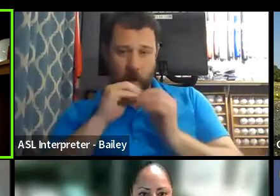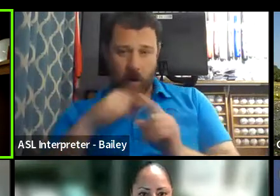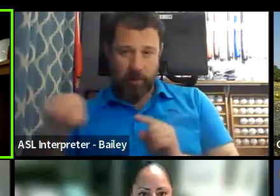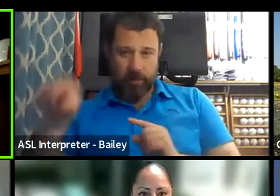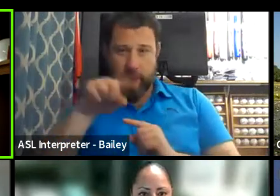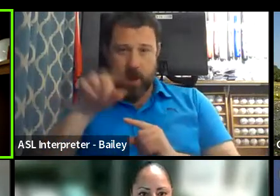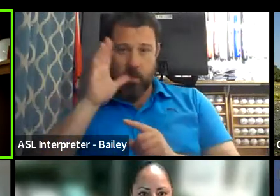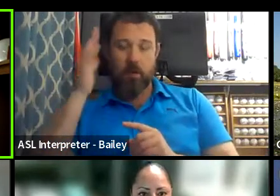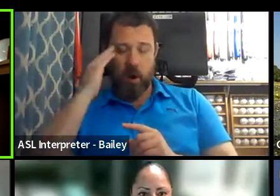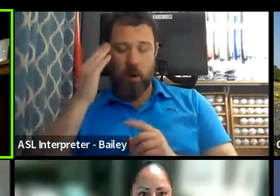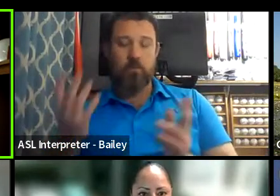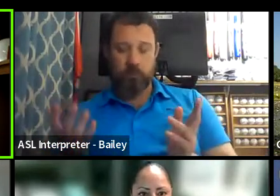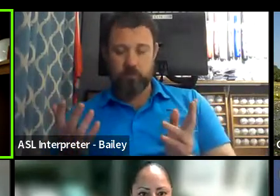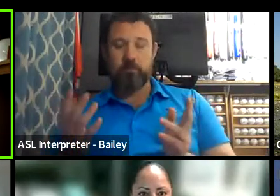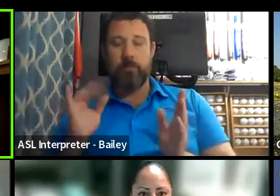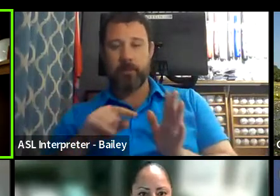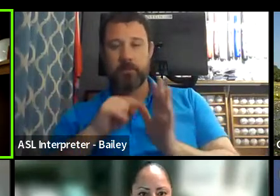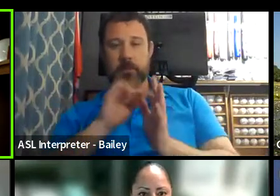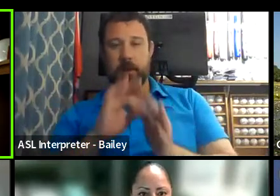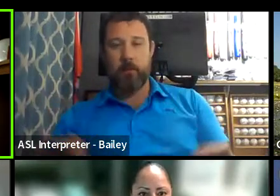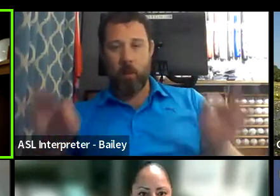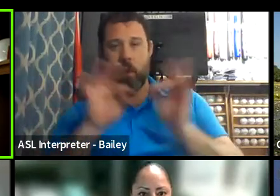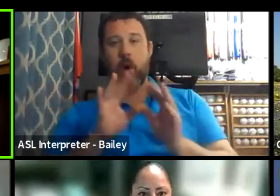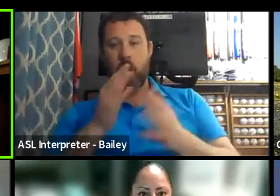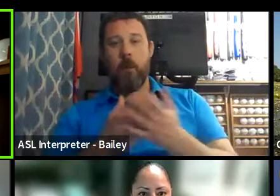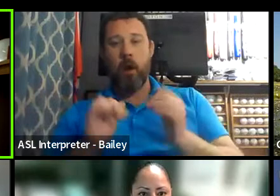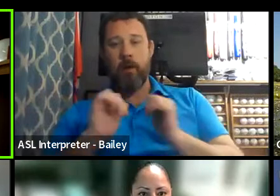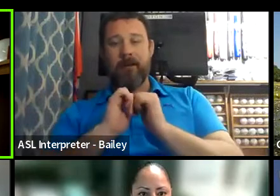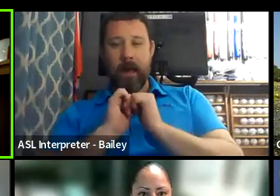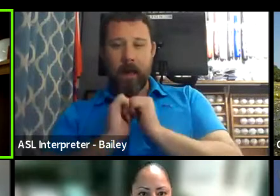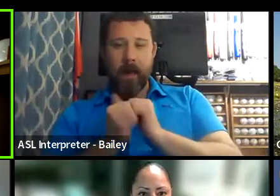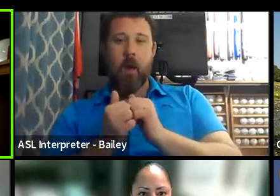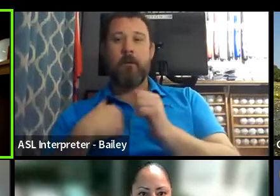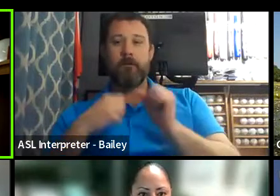know. That is a critical part of how we've been able to